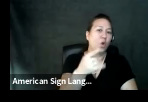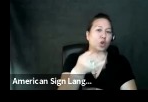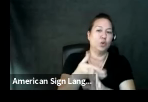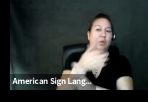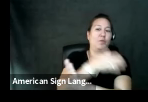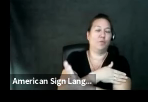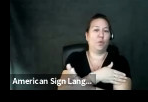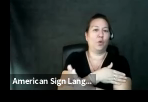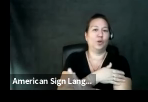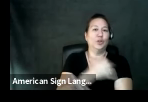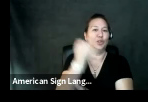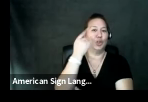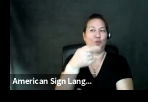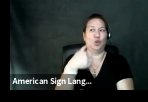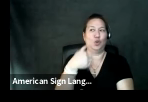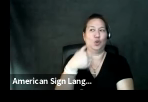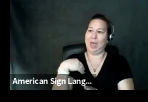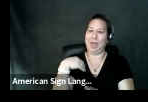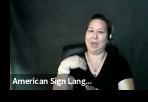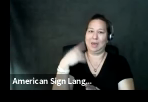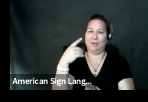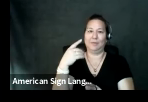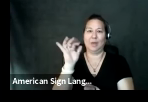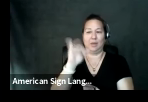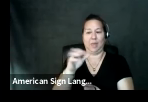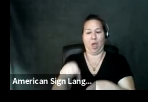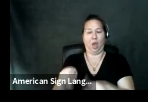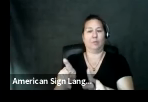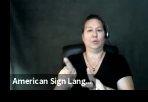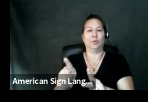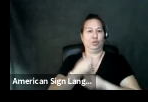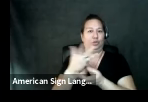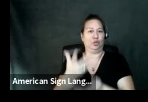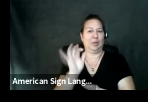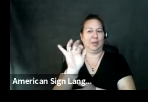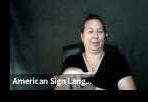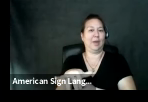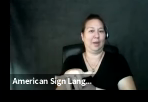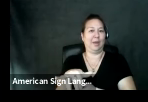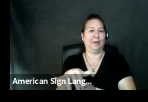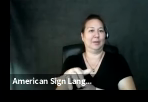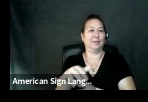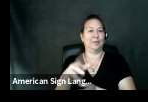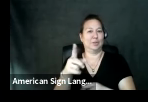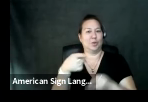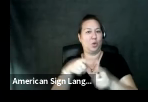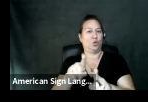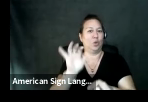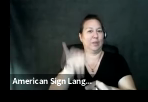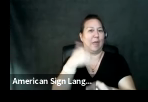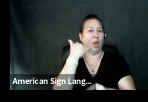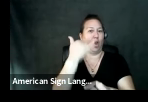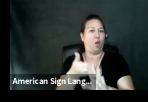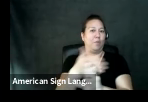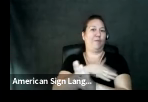IEP. And so if you have the opportunity to express those at that point, that's fantastic. If not, I would highly encourage you, just as I